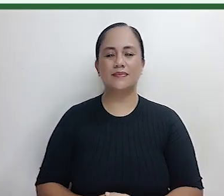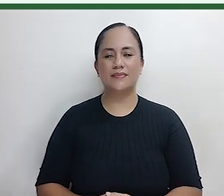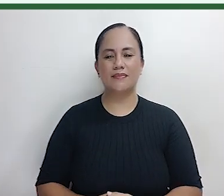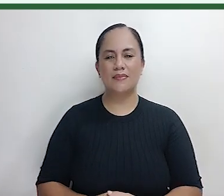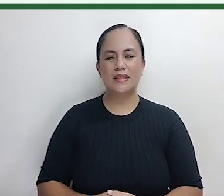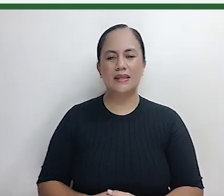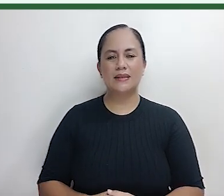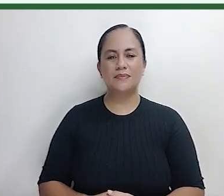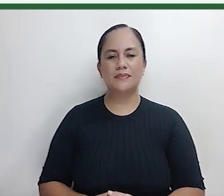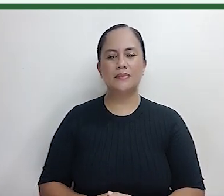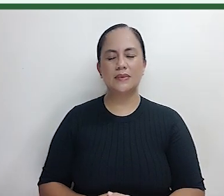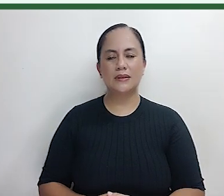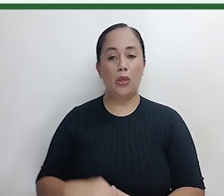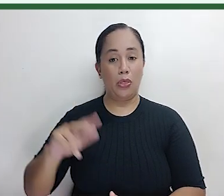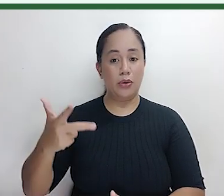R.